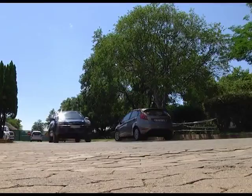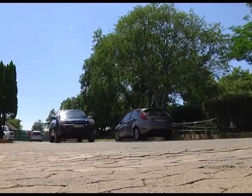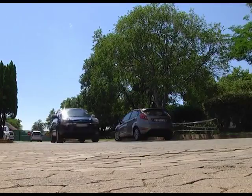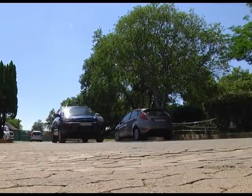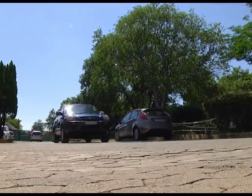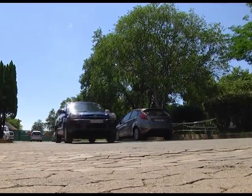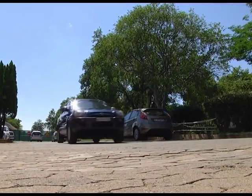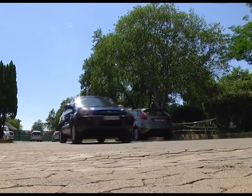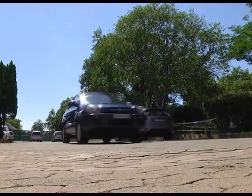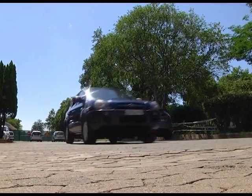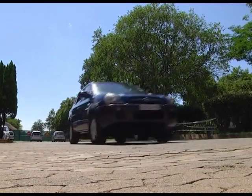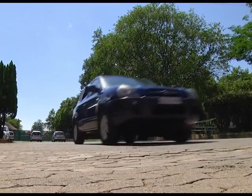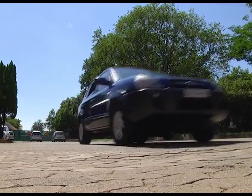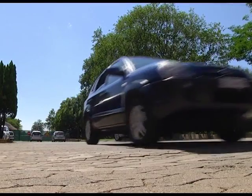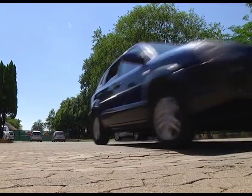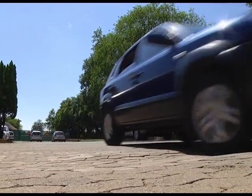Hi!